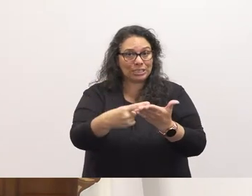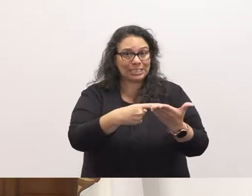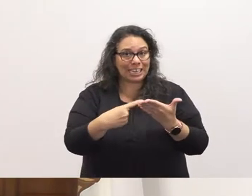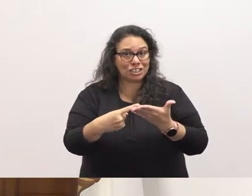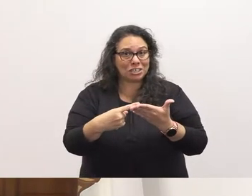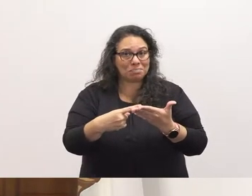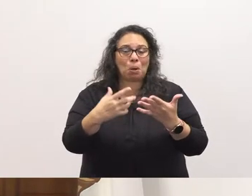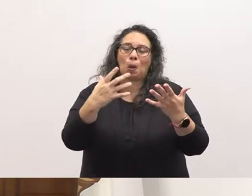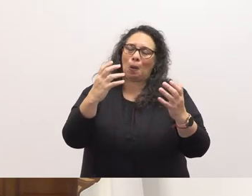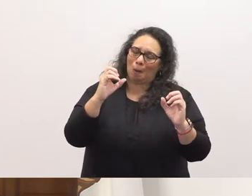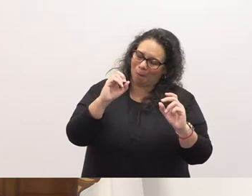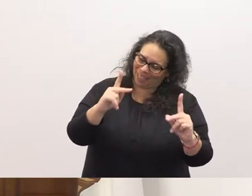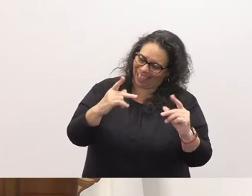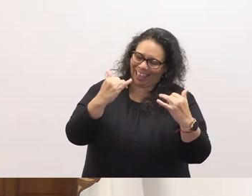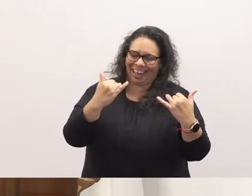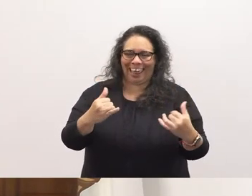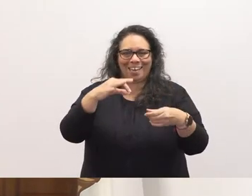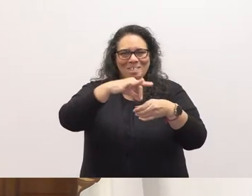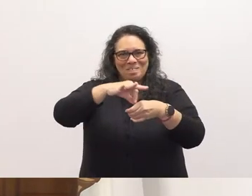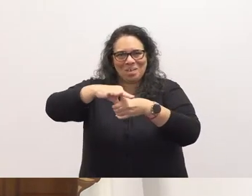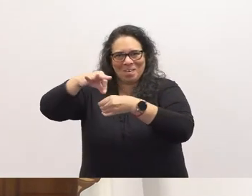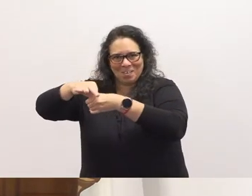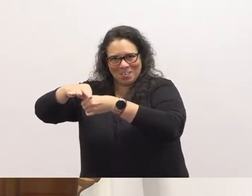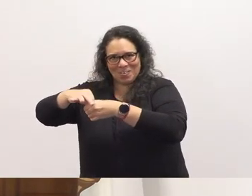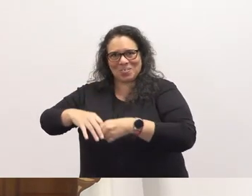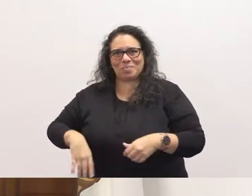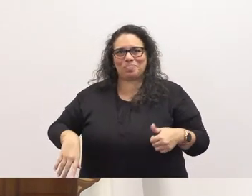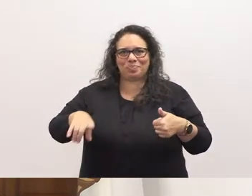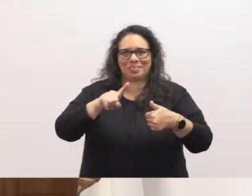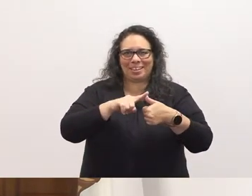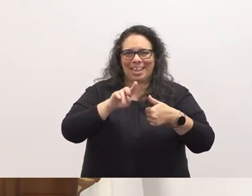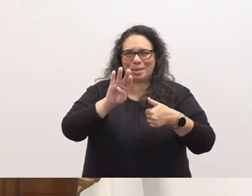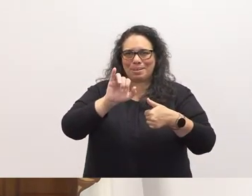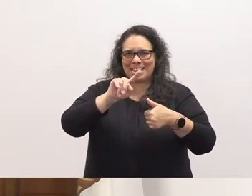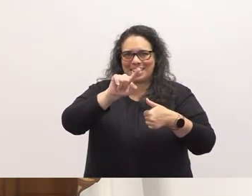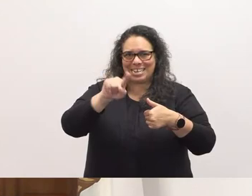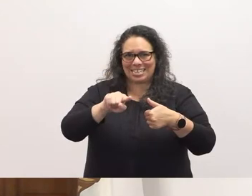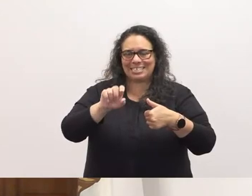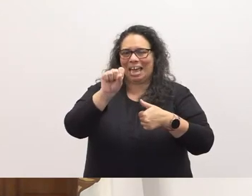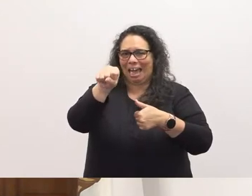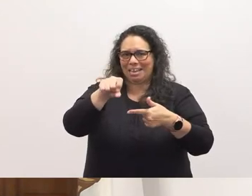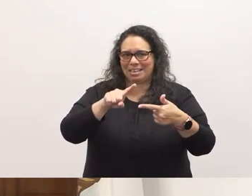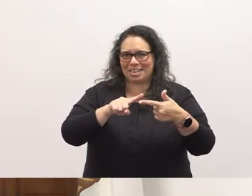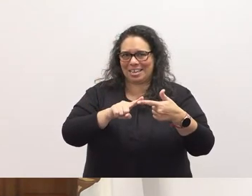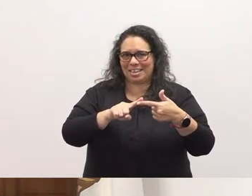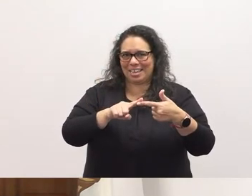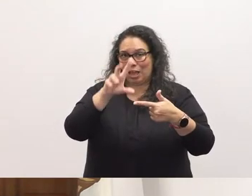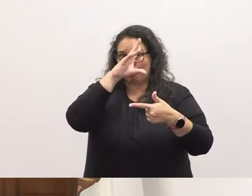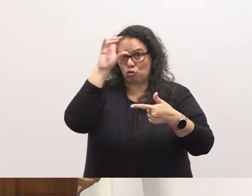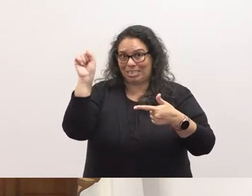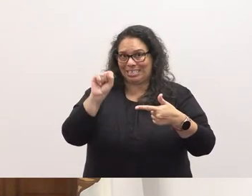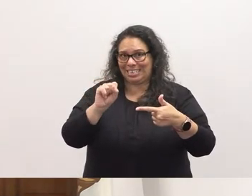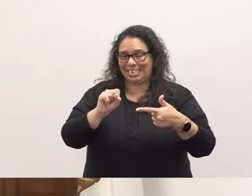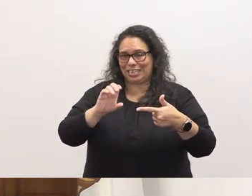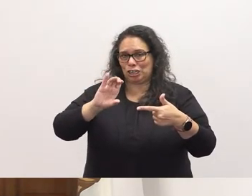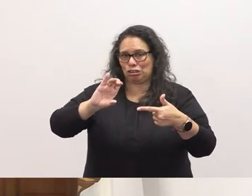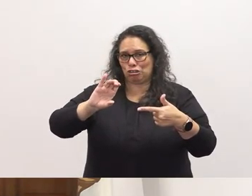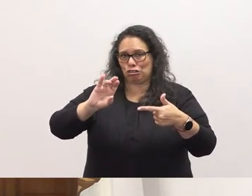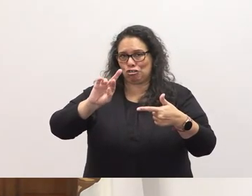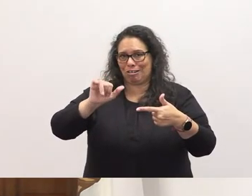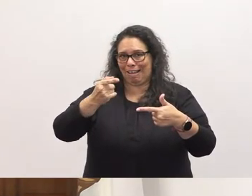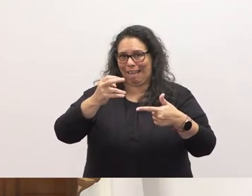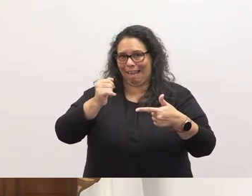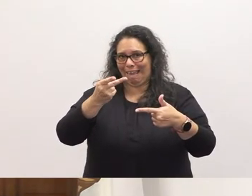Now we'll do a roll call vote. Okay. Member Benitez? Aye. President Craighead? Aye. Member